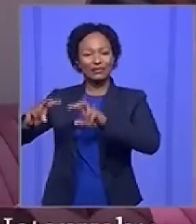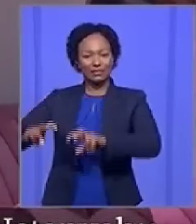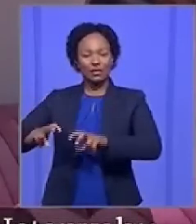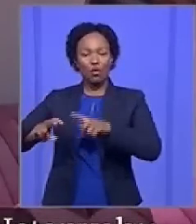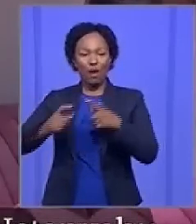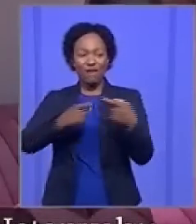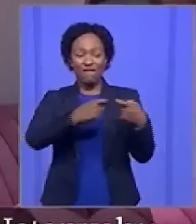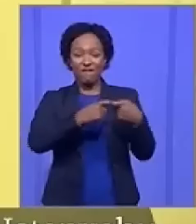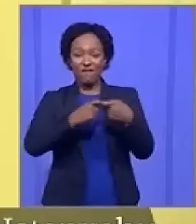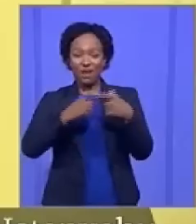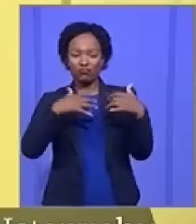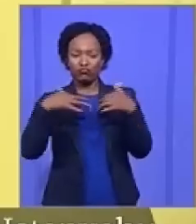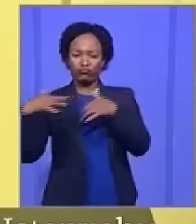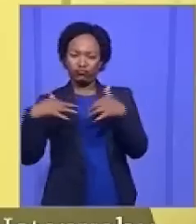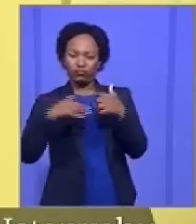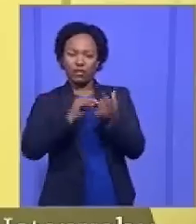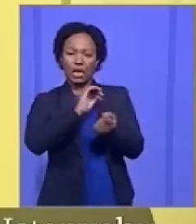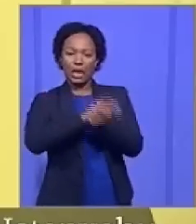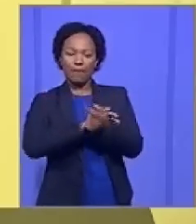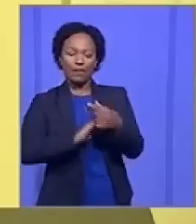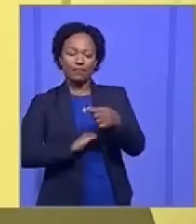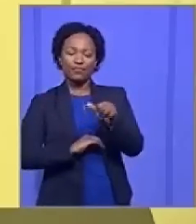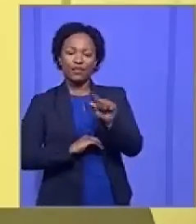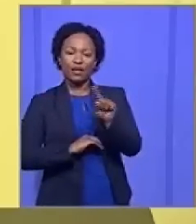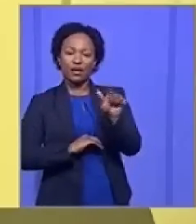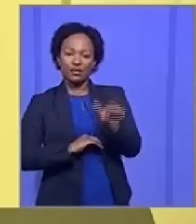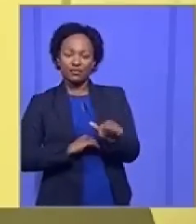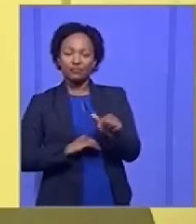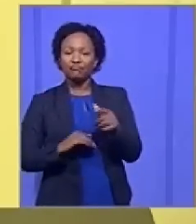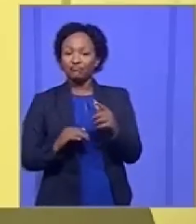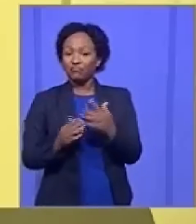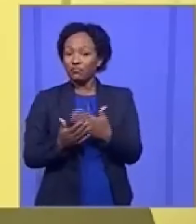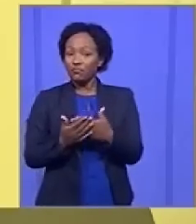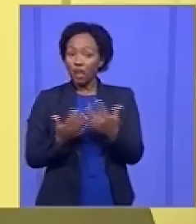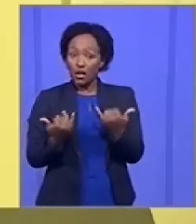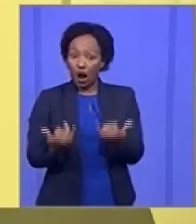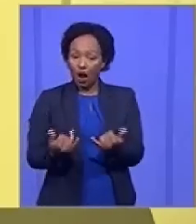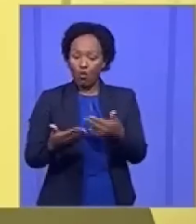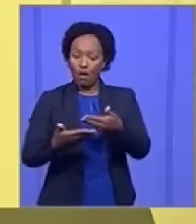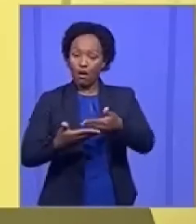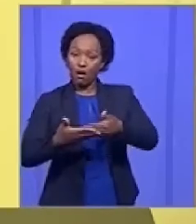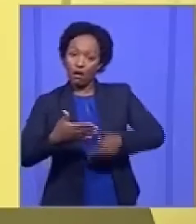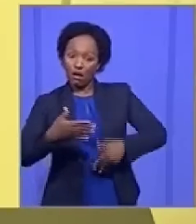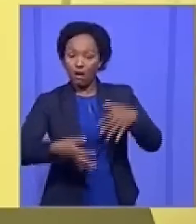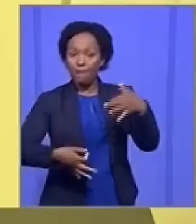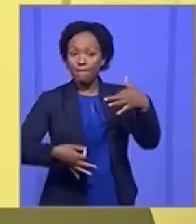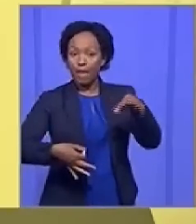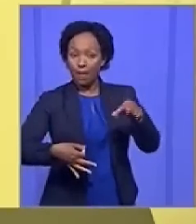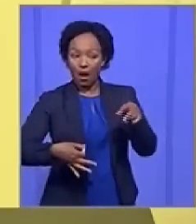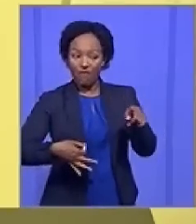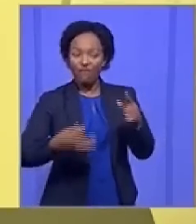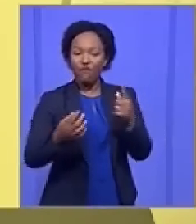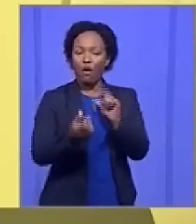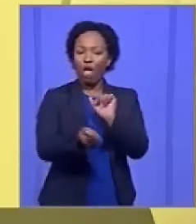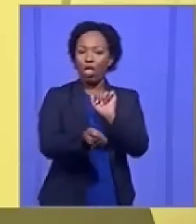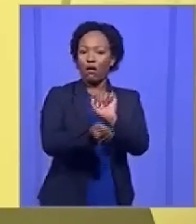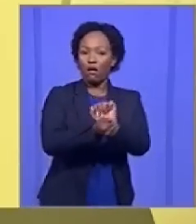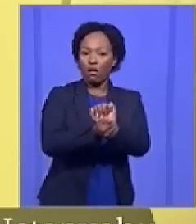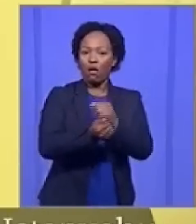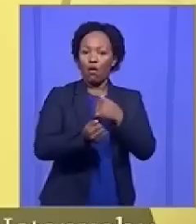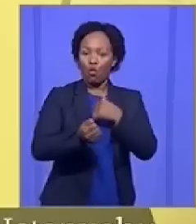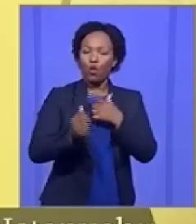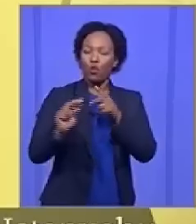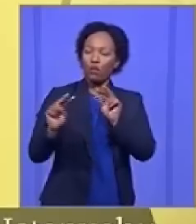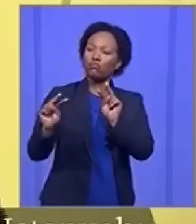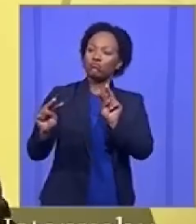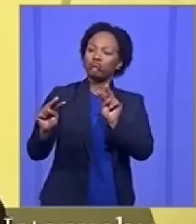ntwa Gaza. With respect to a warrant of arrest that may be issued, we will follow those developments